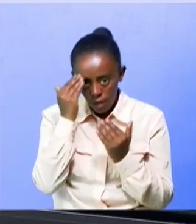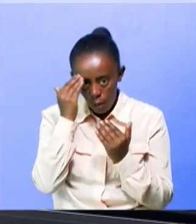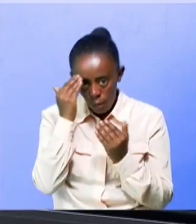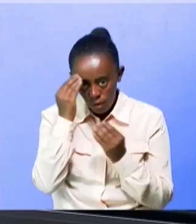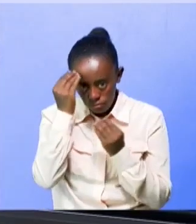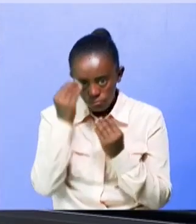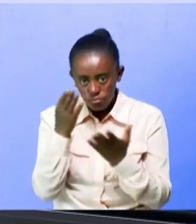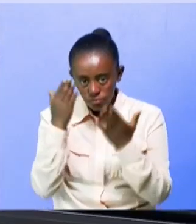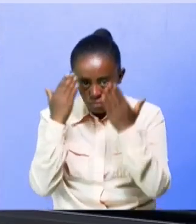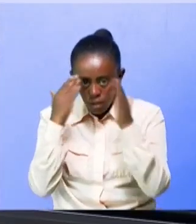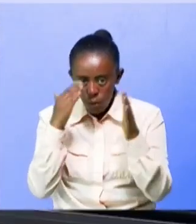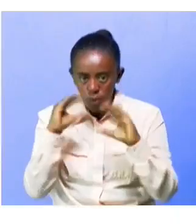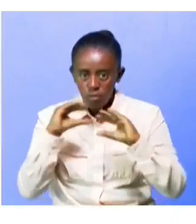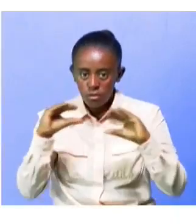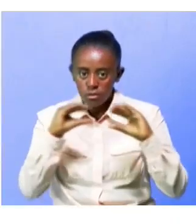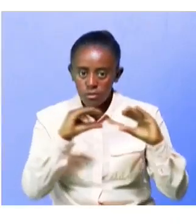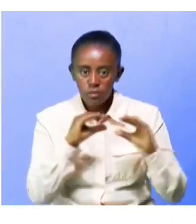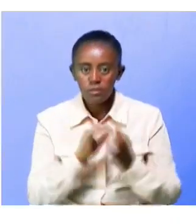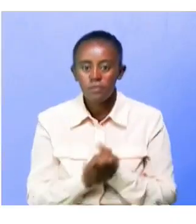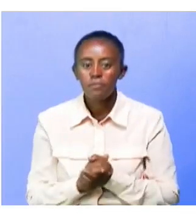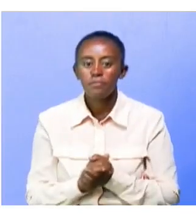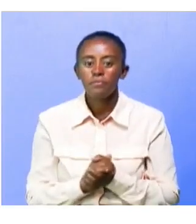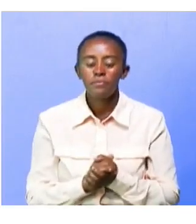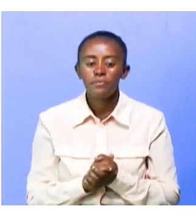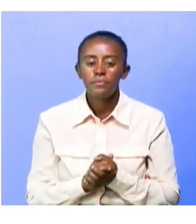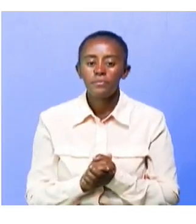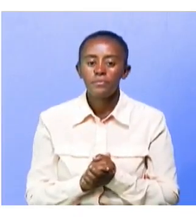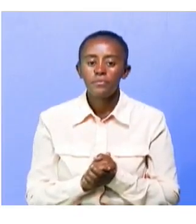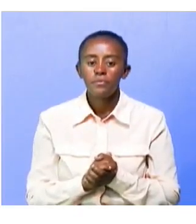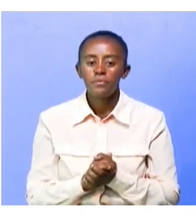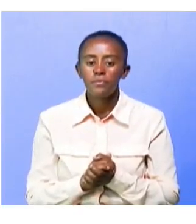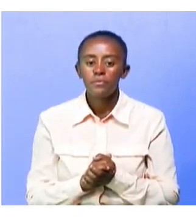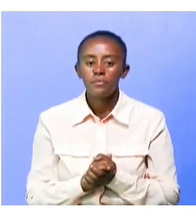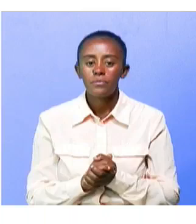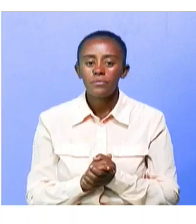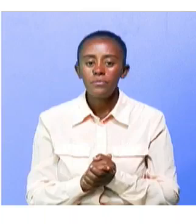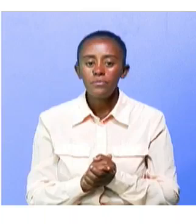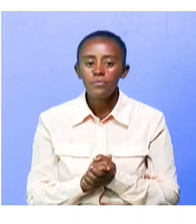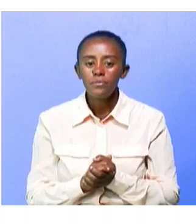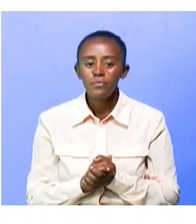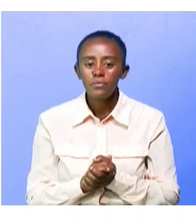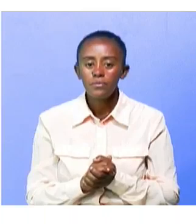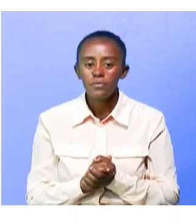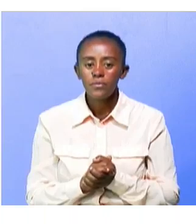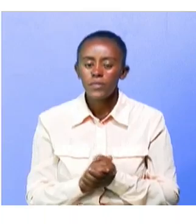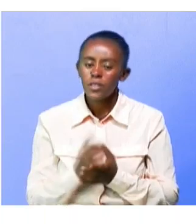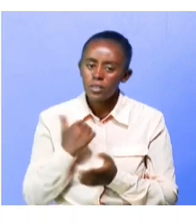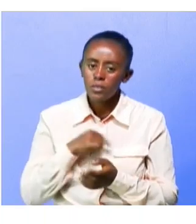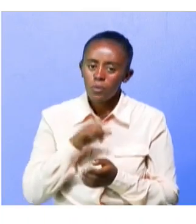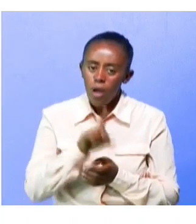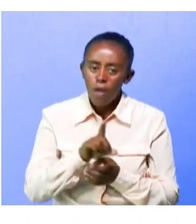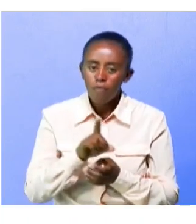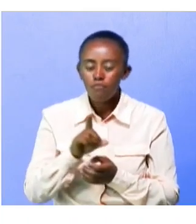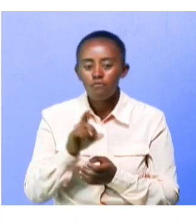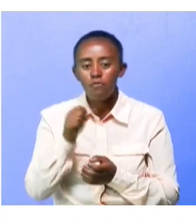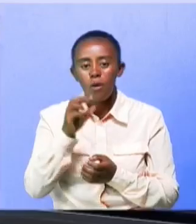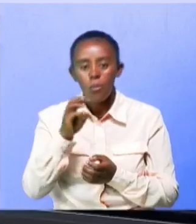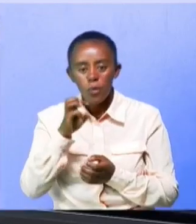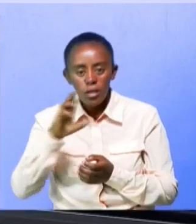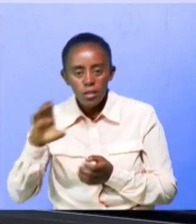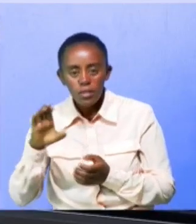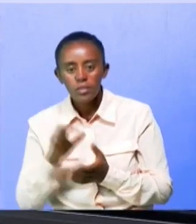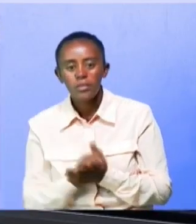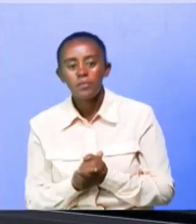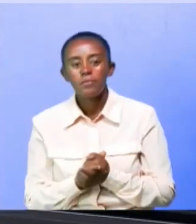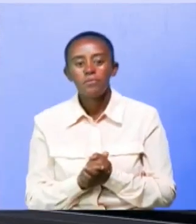is interesting. Aware. Good. Aware. We have to aware the community about gender